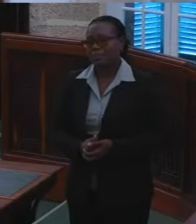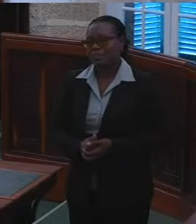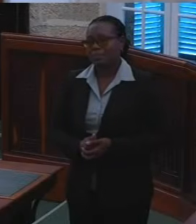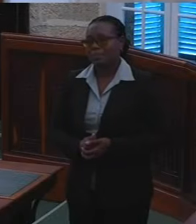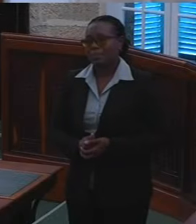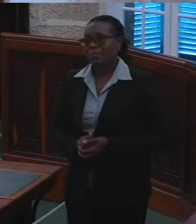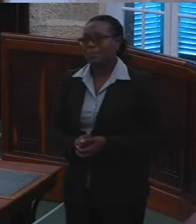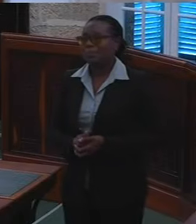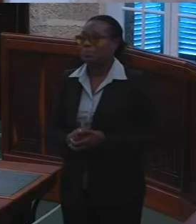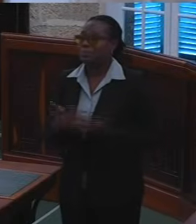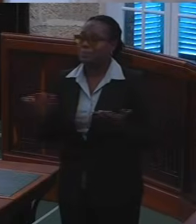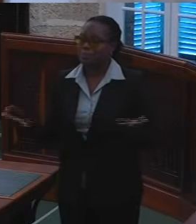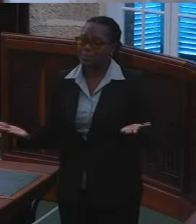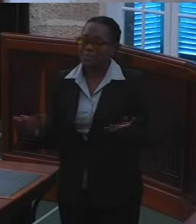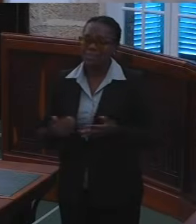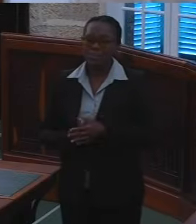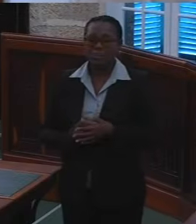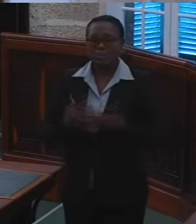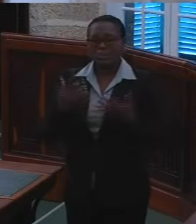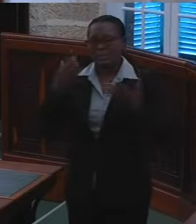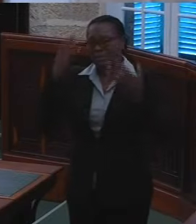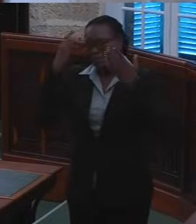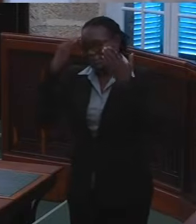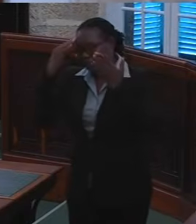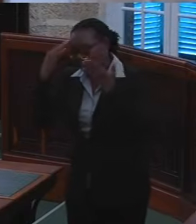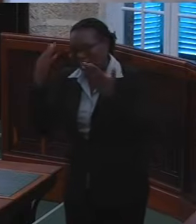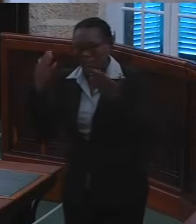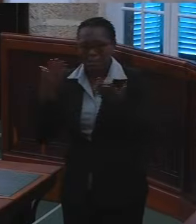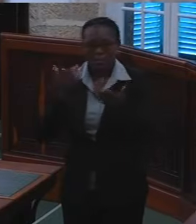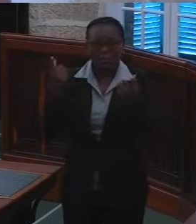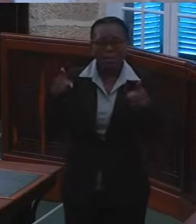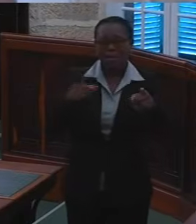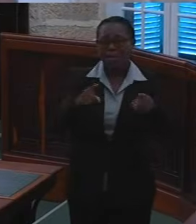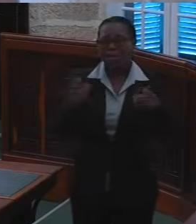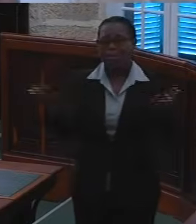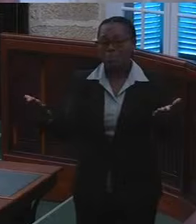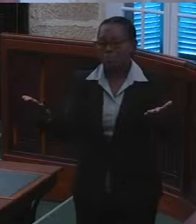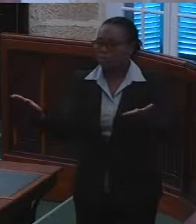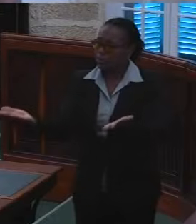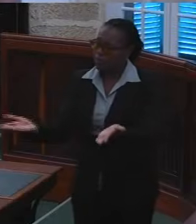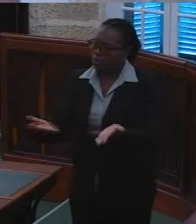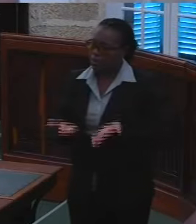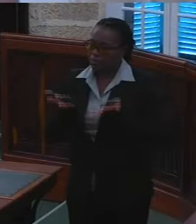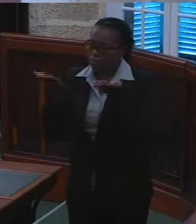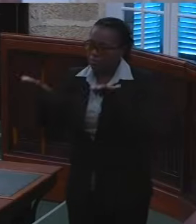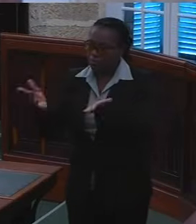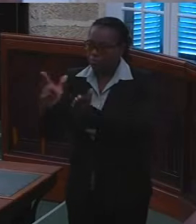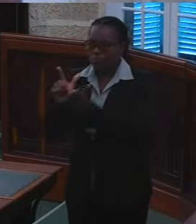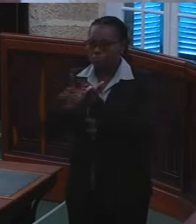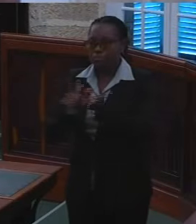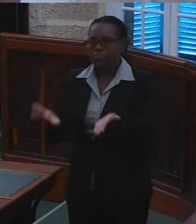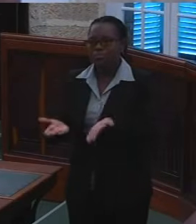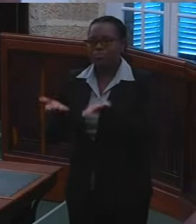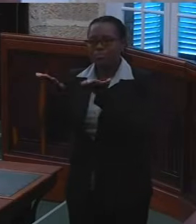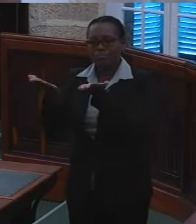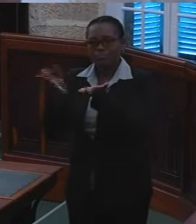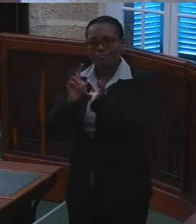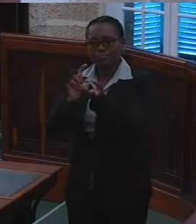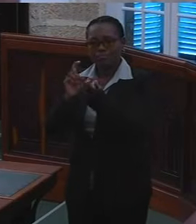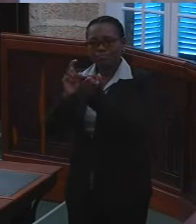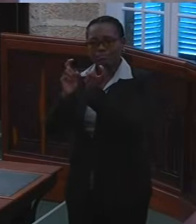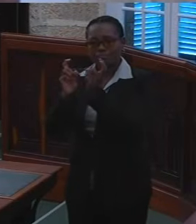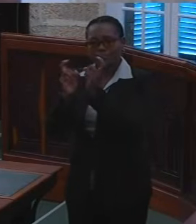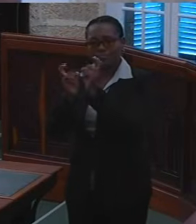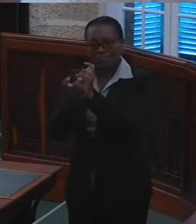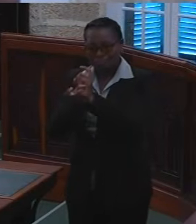obviously happy about what was happening in the society. So we had to bring legislation to bear to correct an obvious